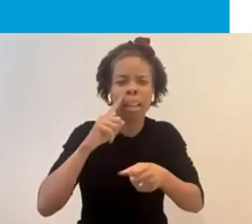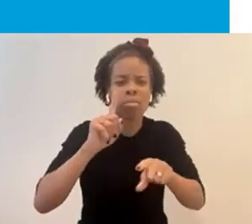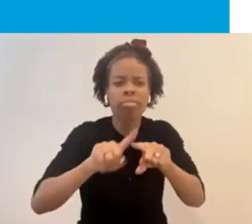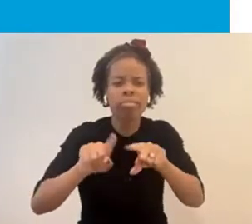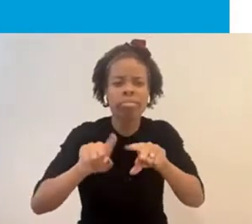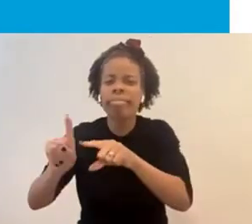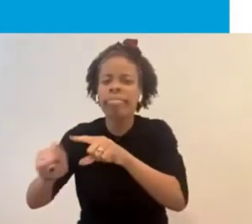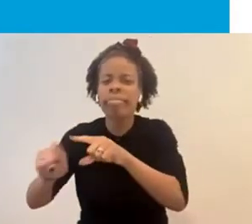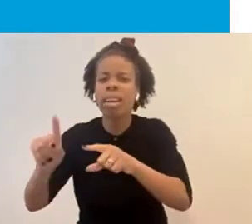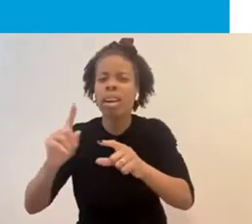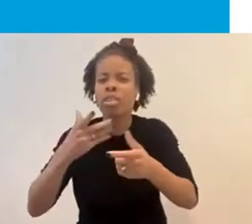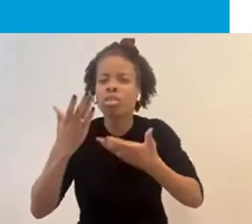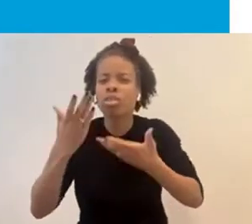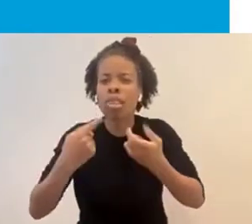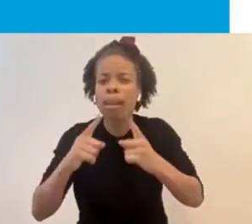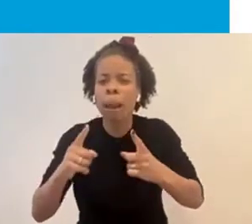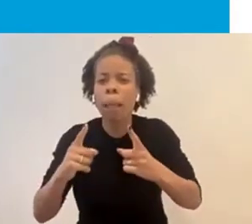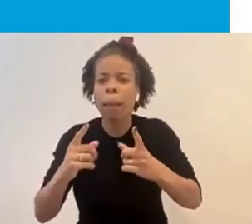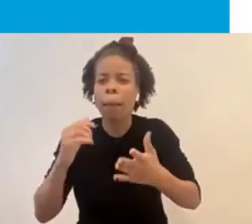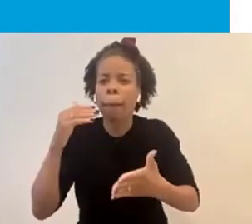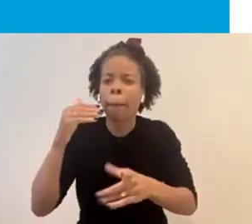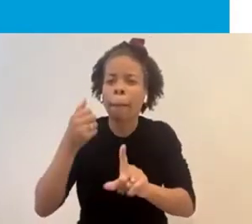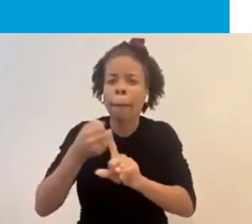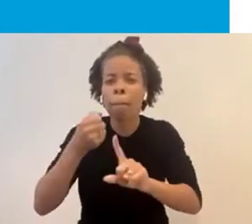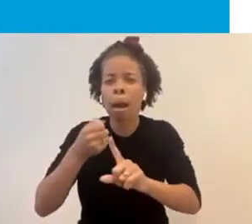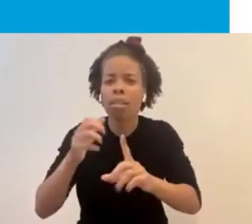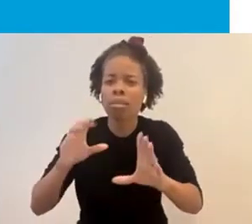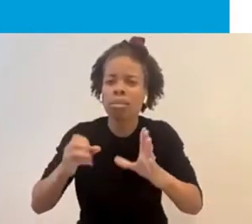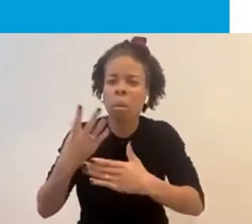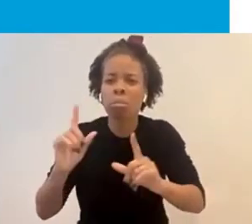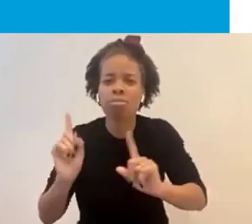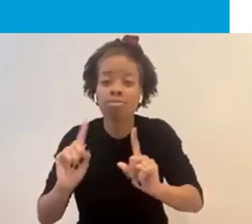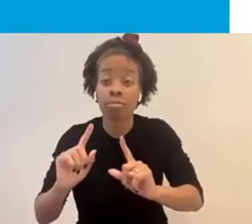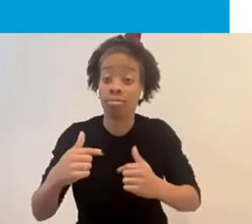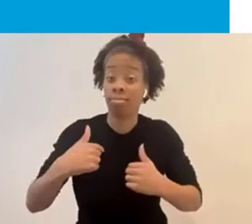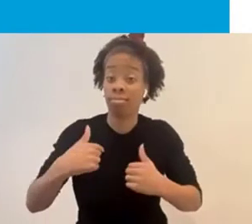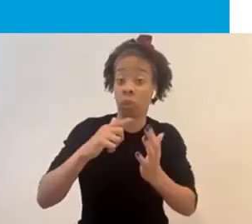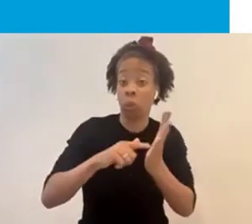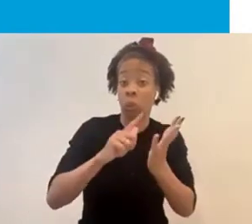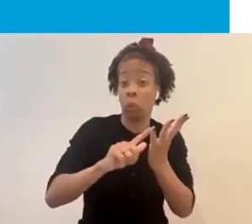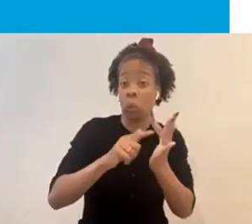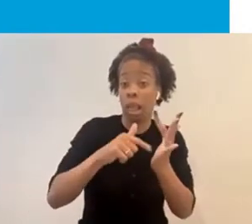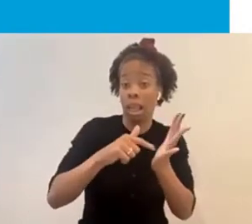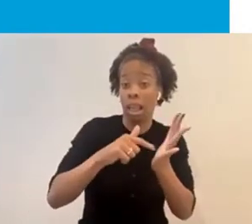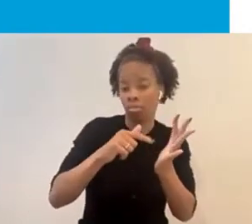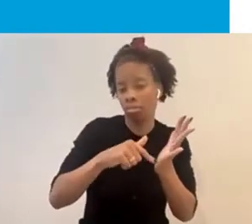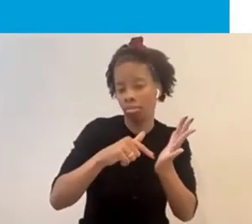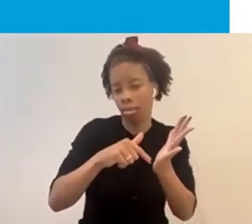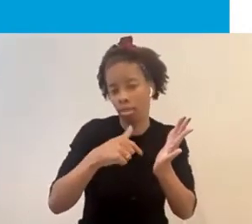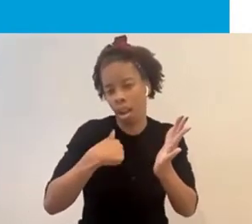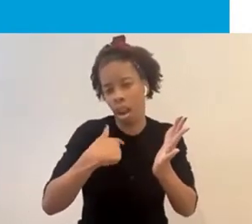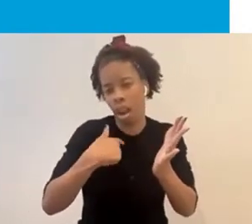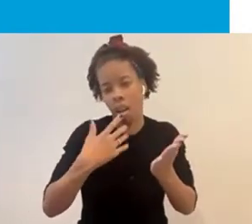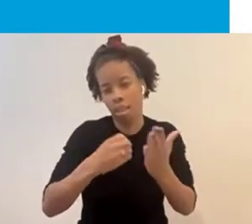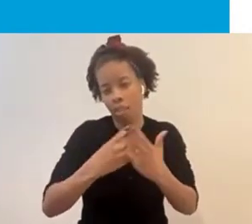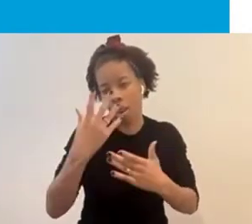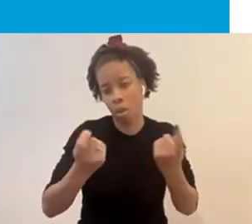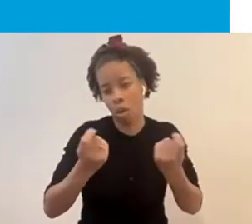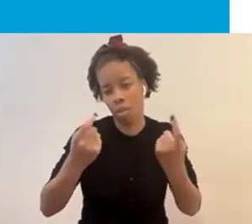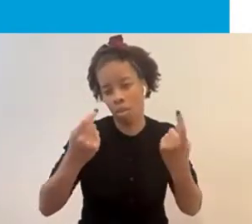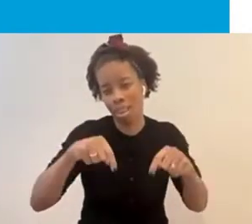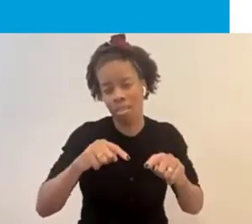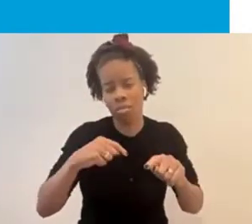storytelling. My name is Juliet. I'm the events officer at IIED and really delighted to have been part of the